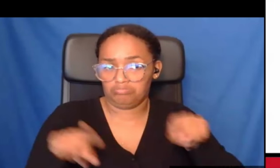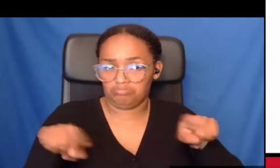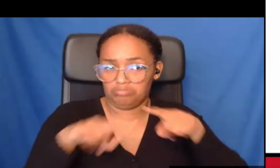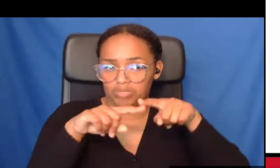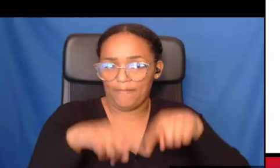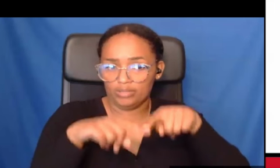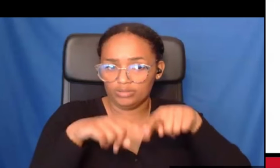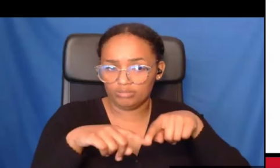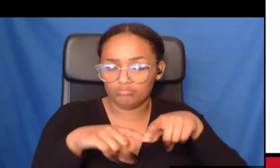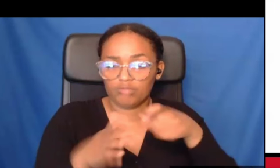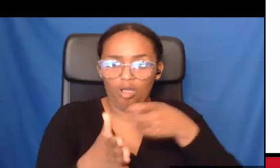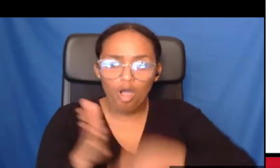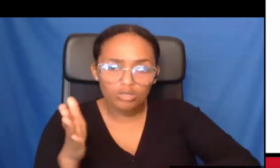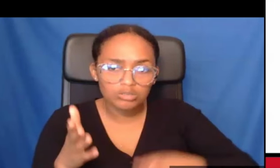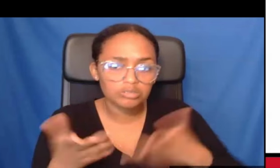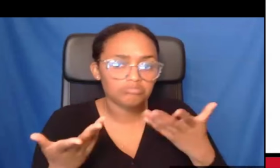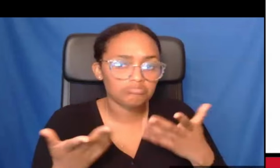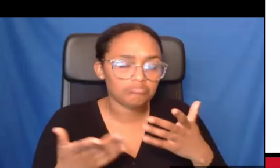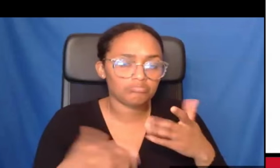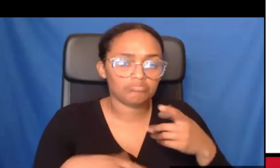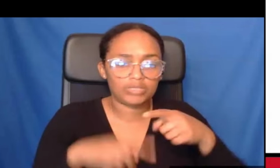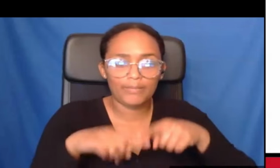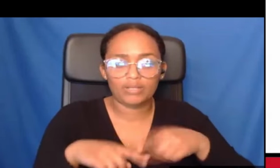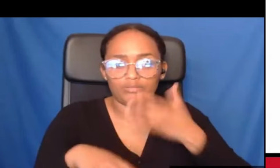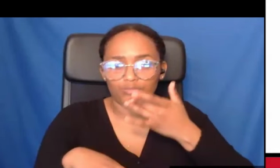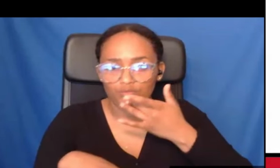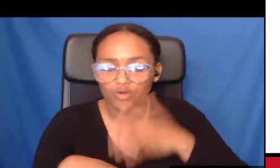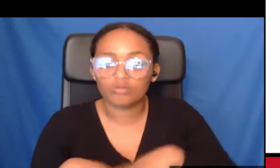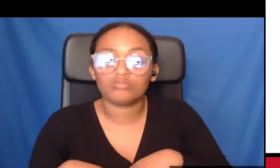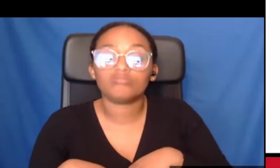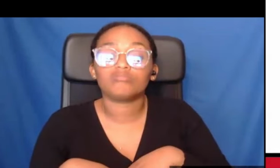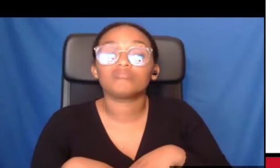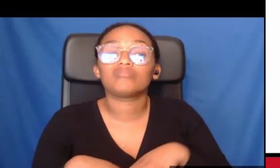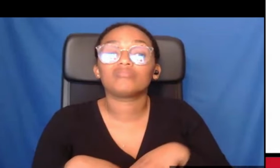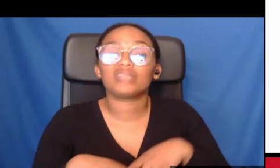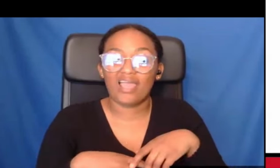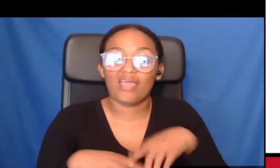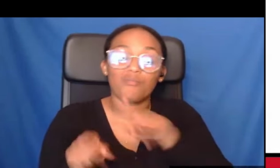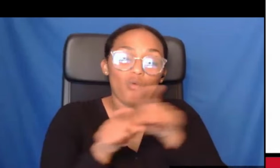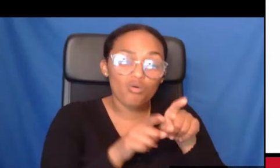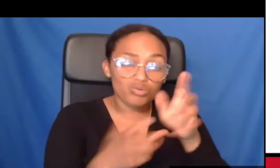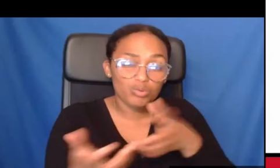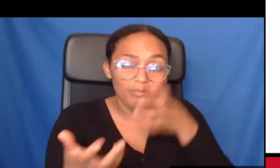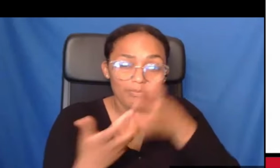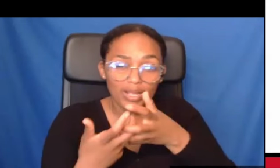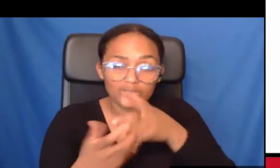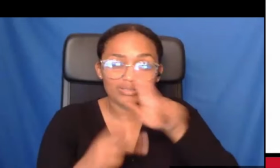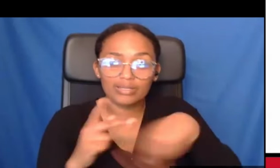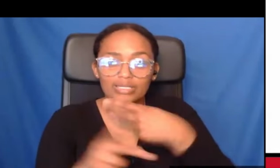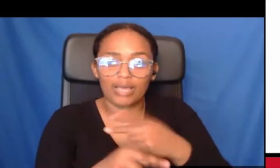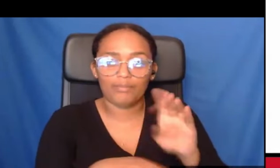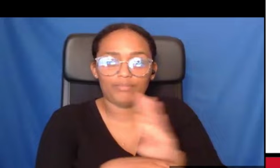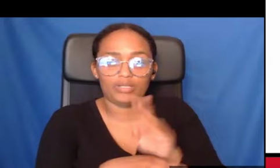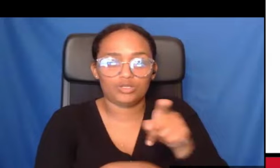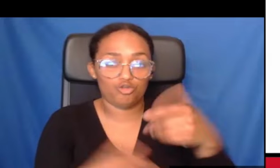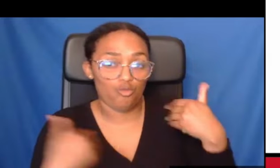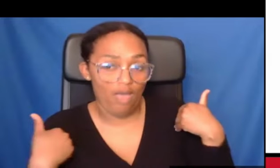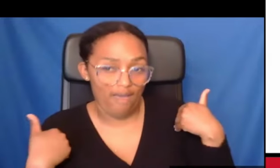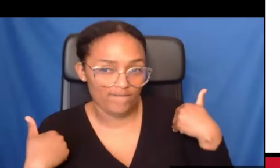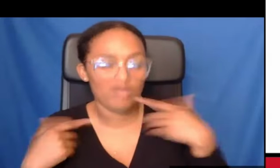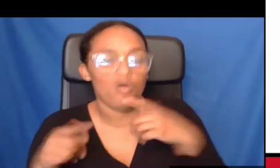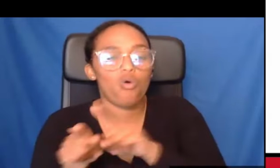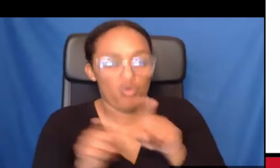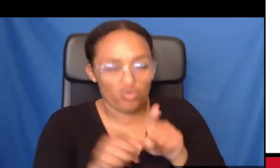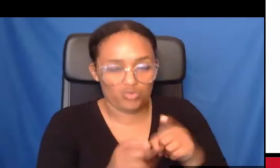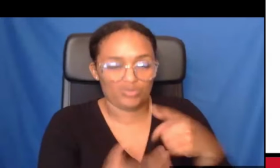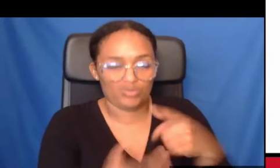BOPs for specific types of business. And that is likely something that the agent or broker that you're working with will